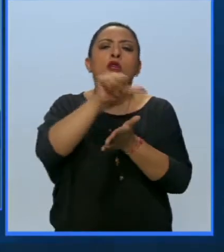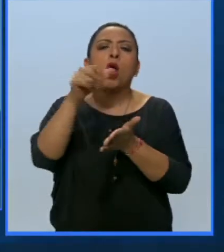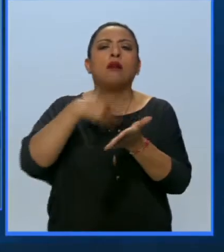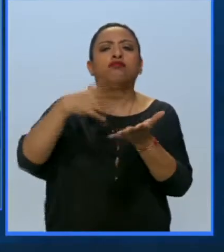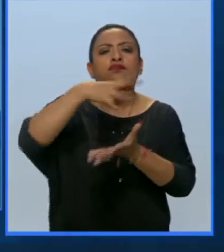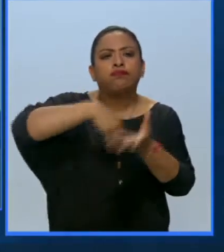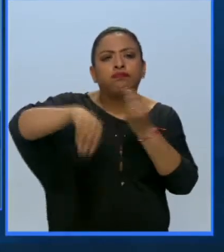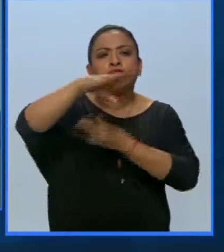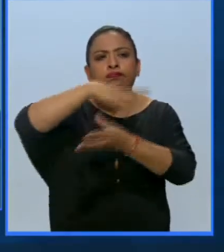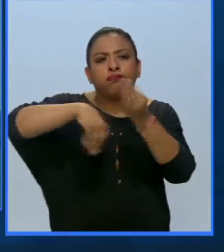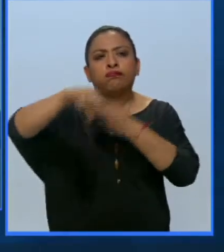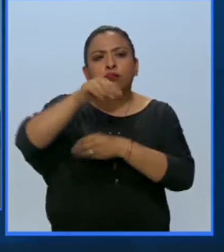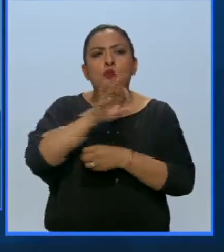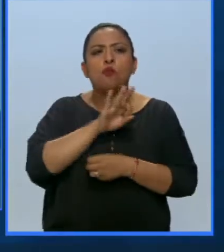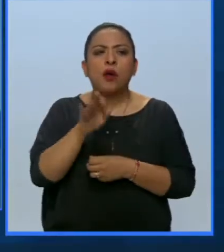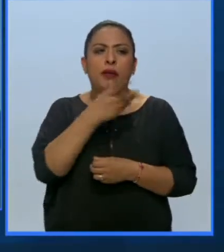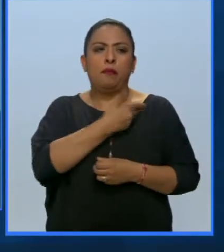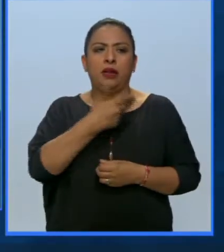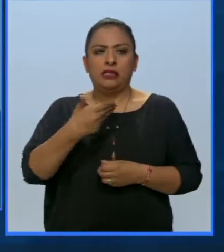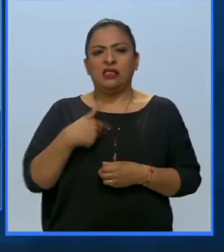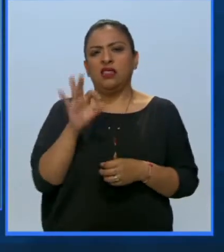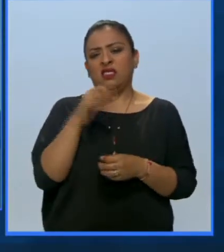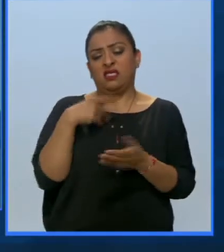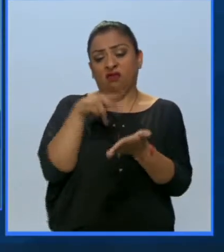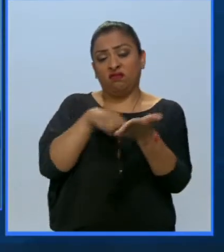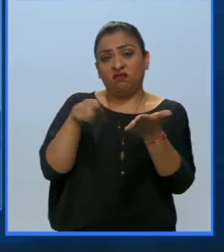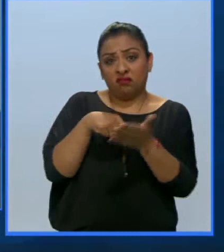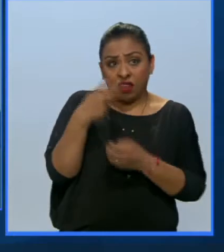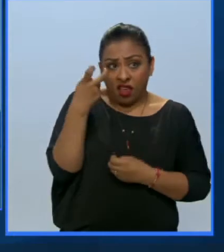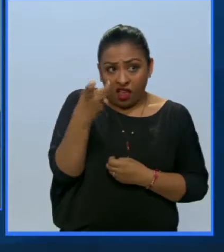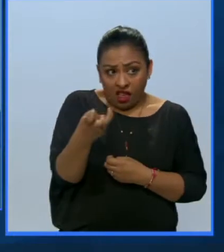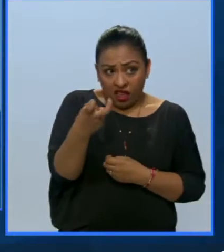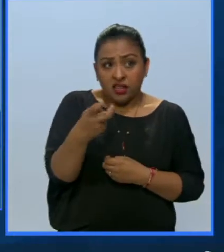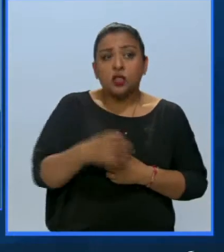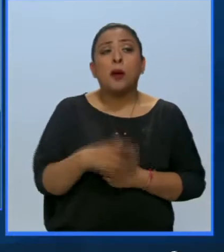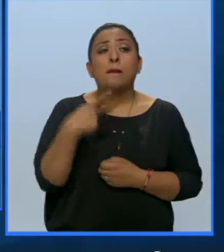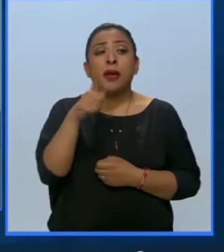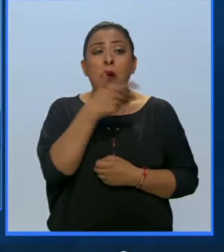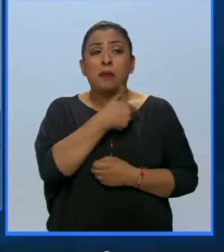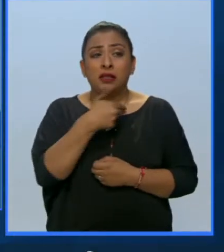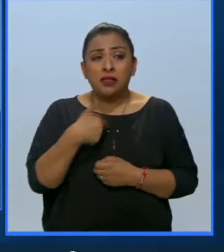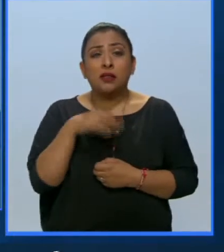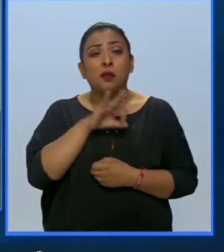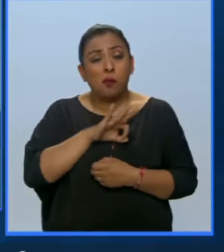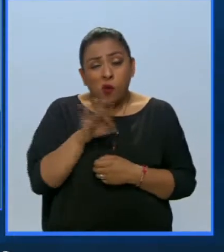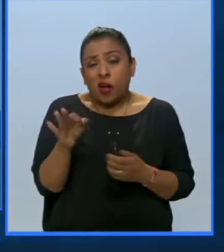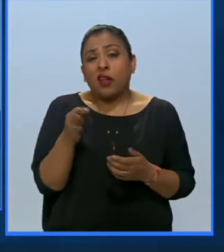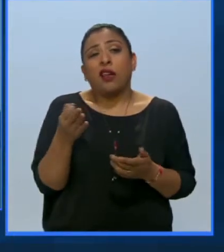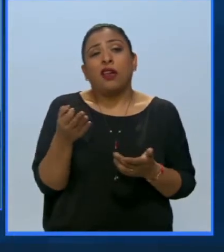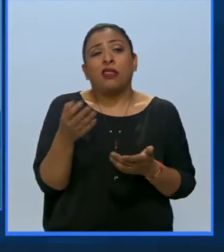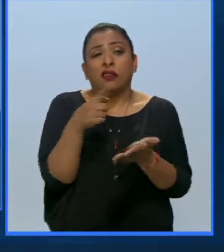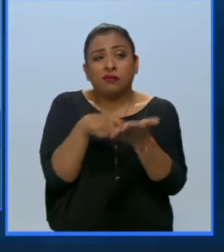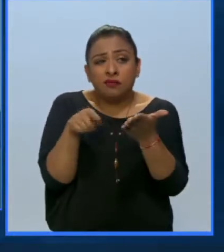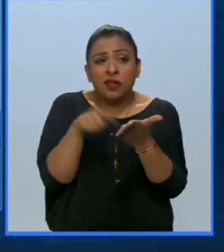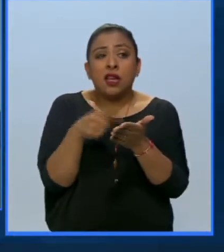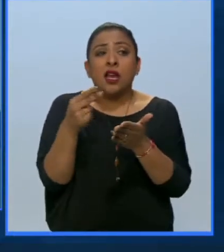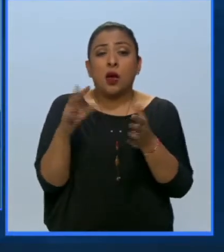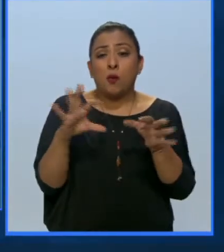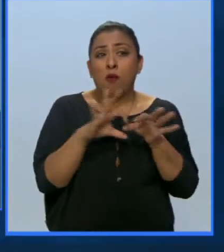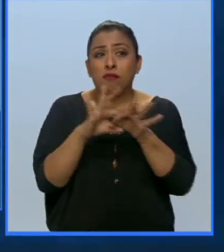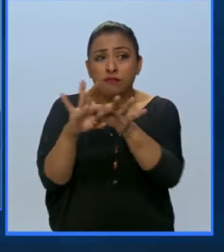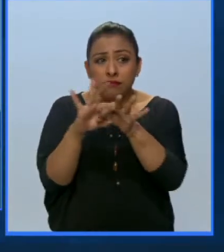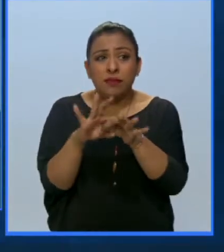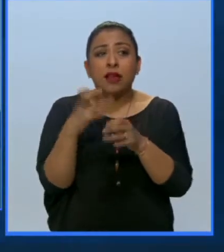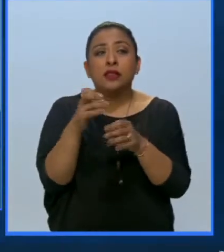with subsidies, but the president is able to cancel those subsidies, which he did unilaterally,